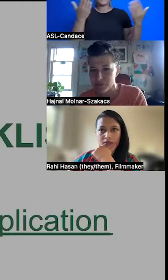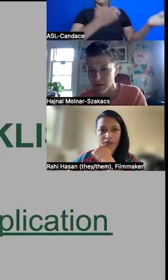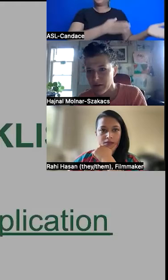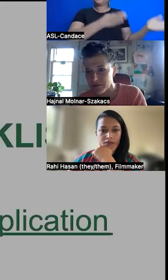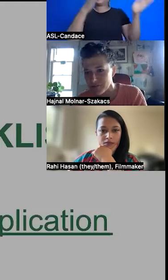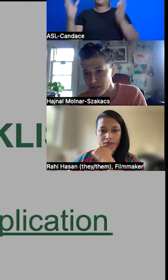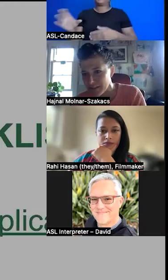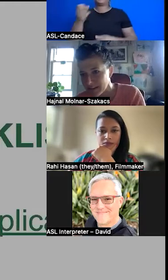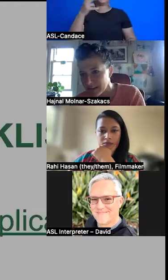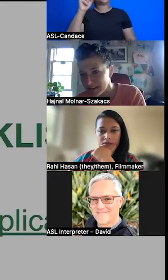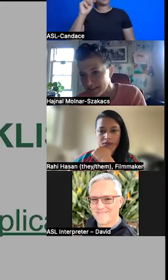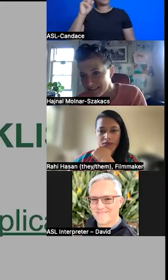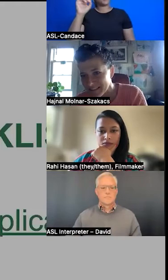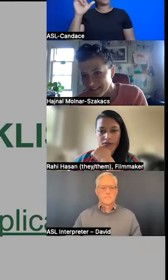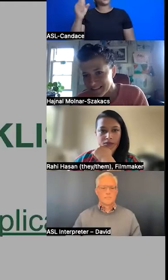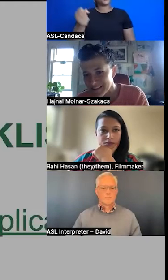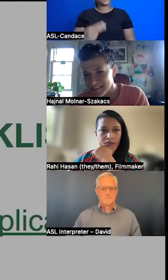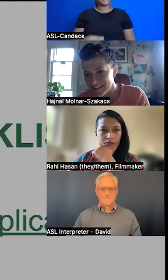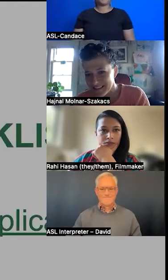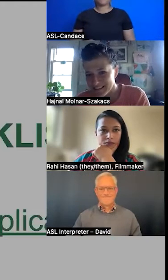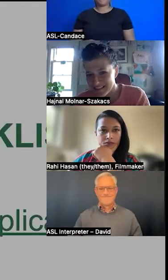to Sean Welsh, I think.